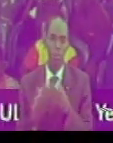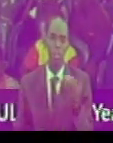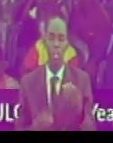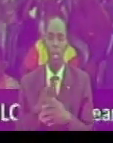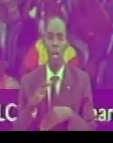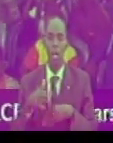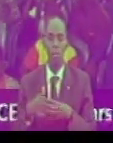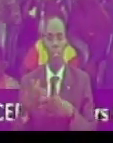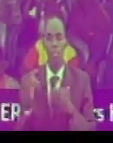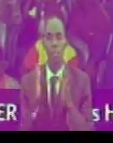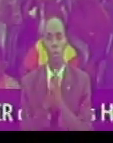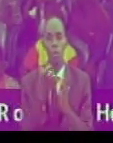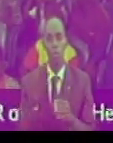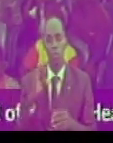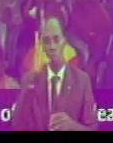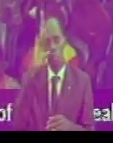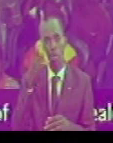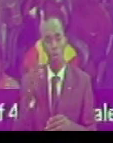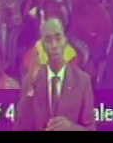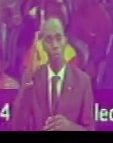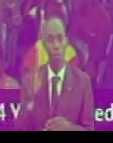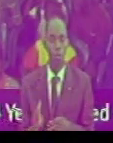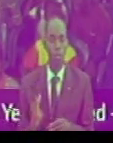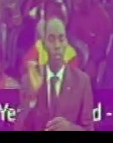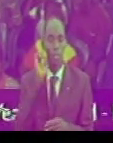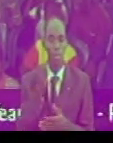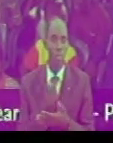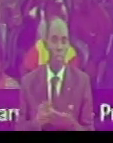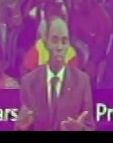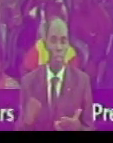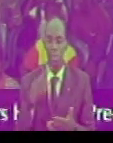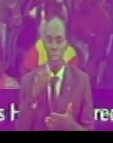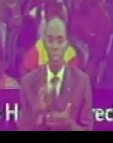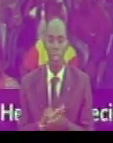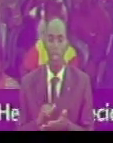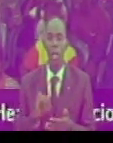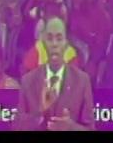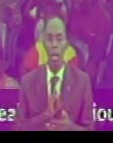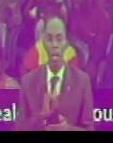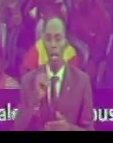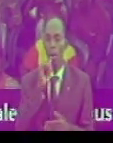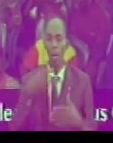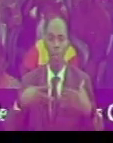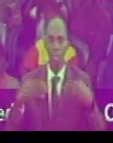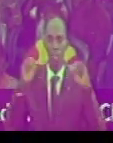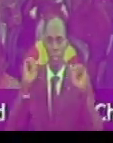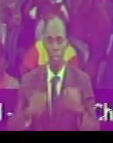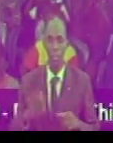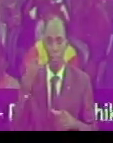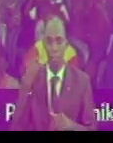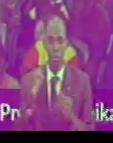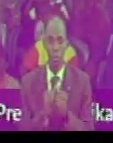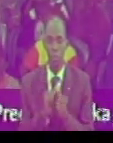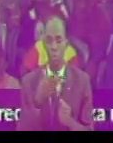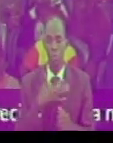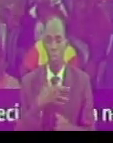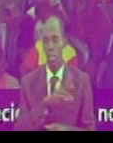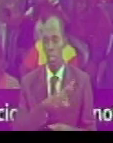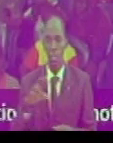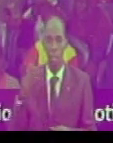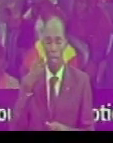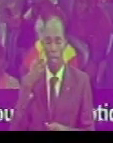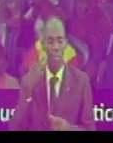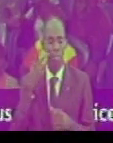can see now with my right eye and see clearly any screen. Praise the Lord. We have this from